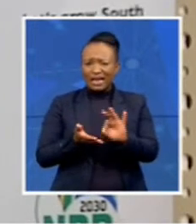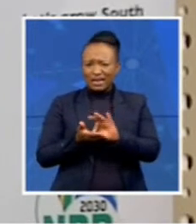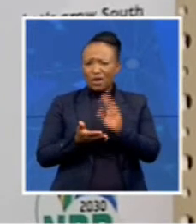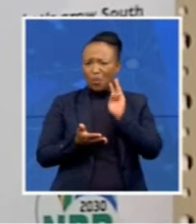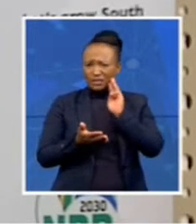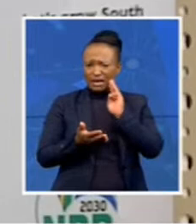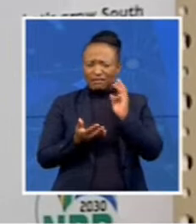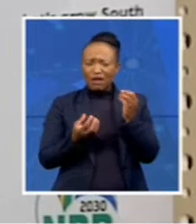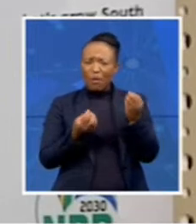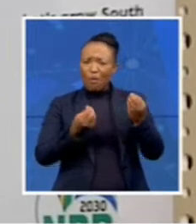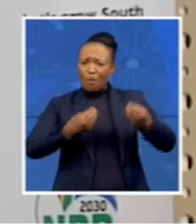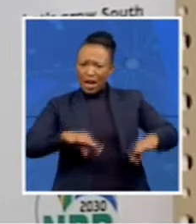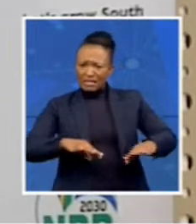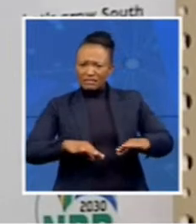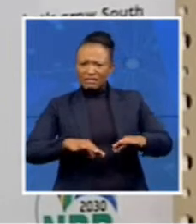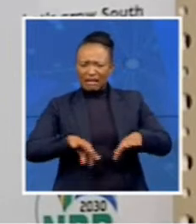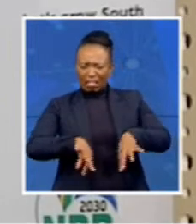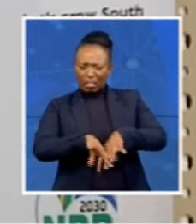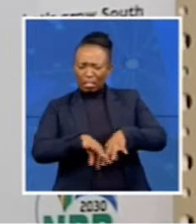the public.